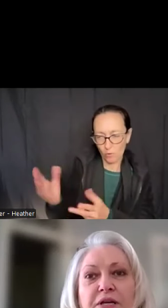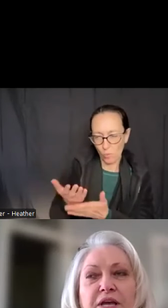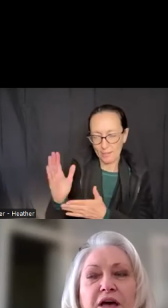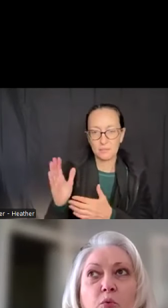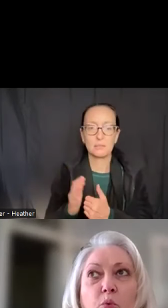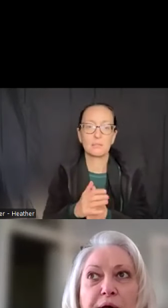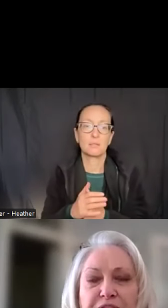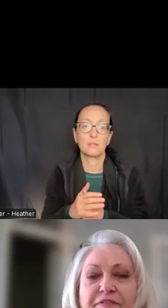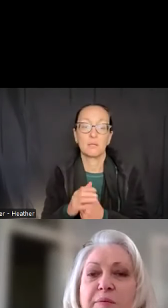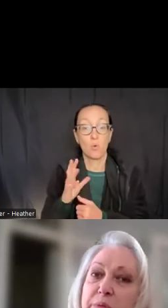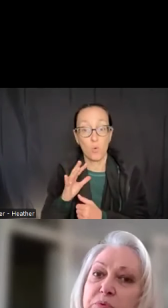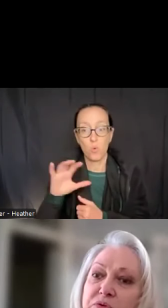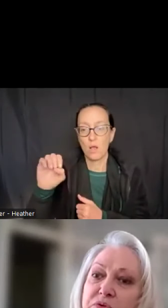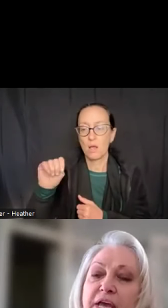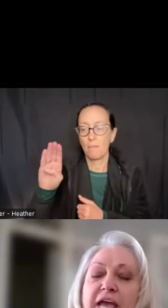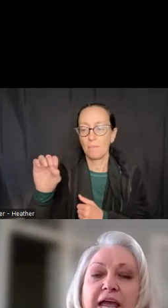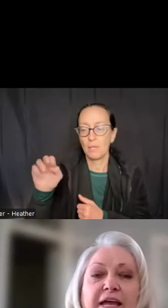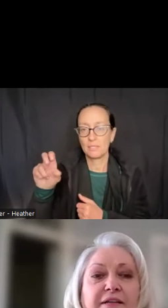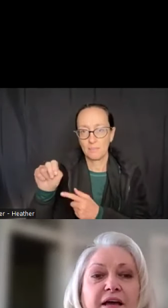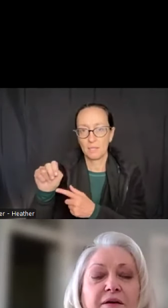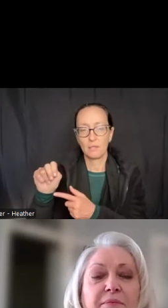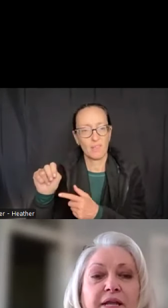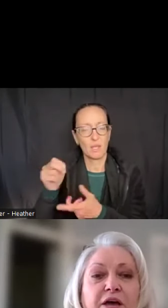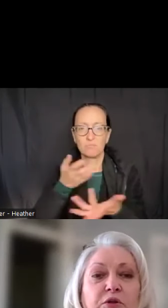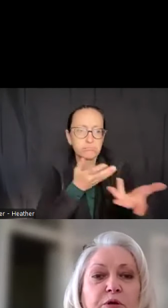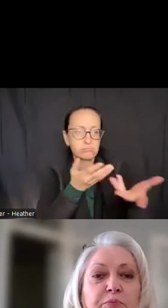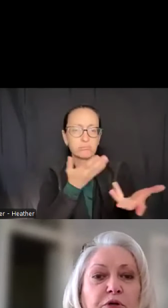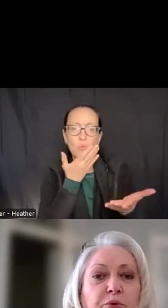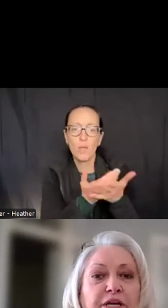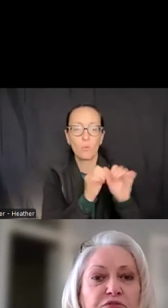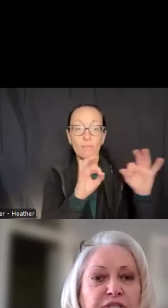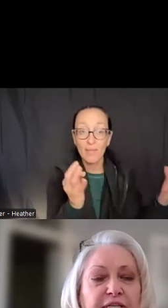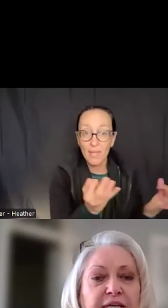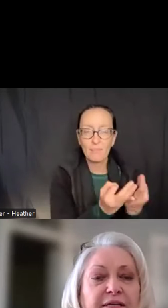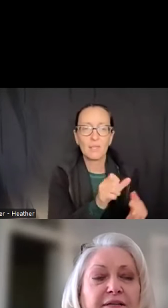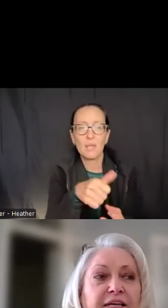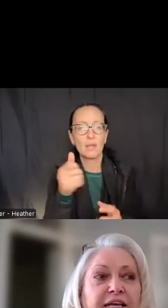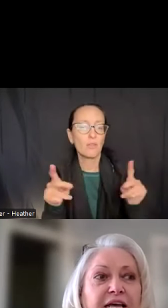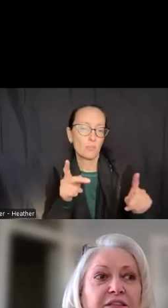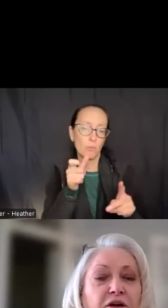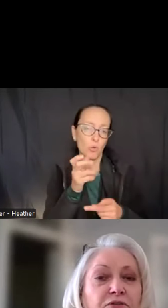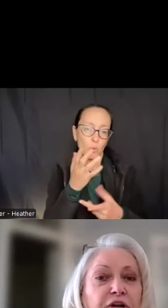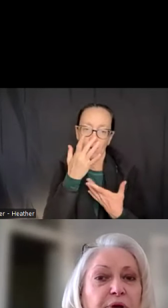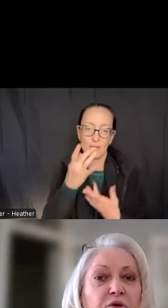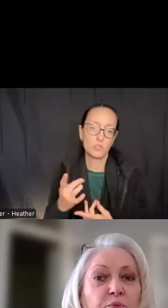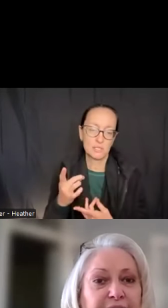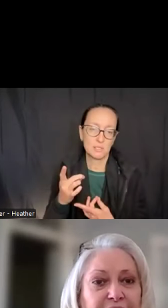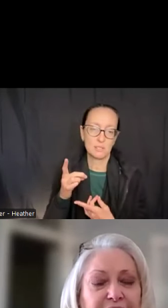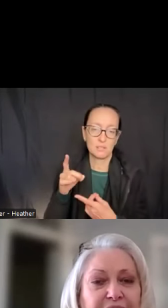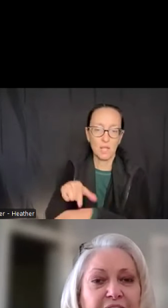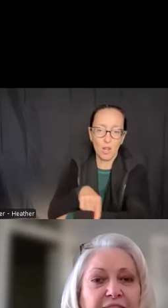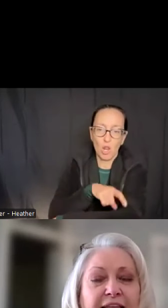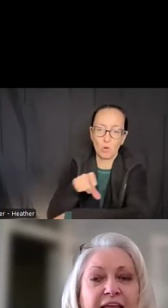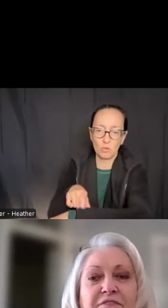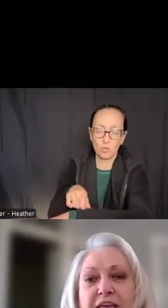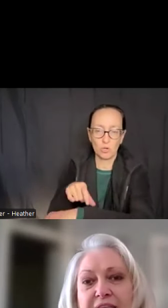really work well with family members and other people who are interested in the long-term care